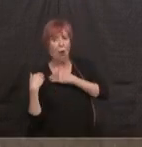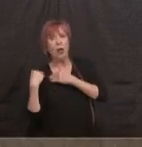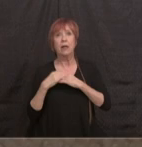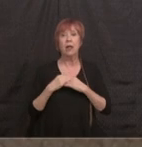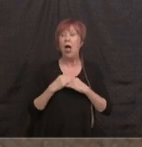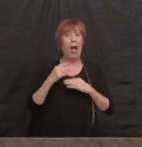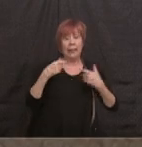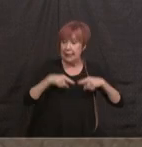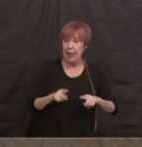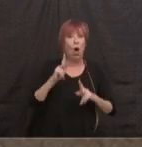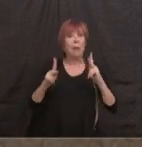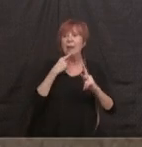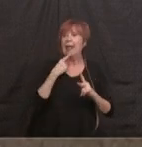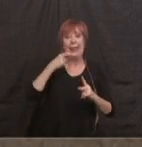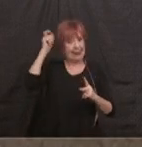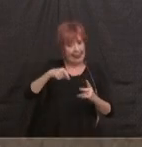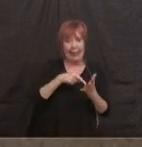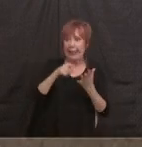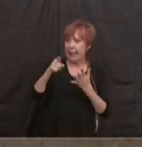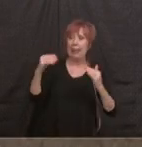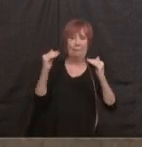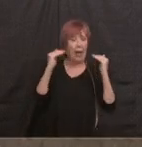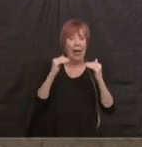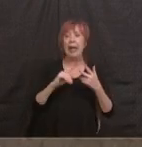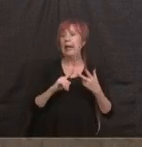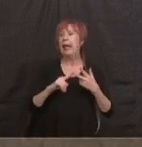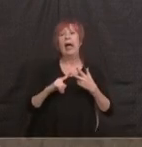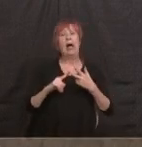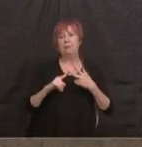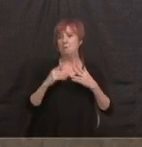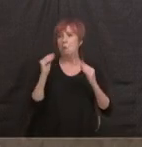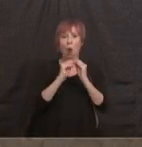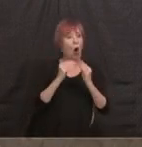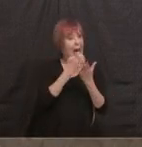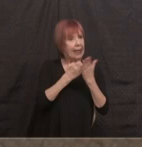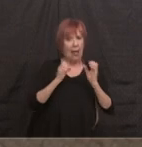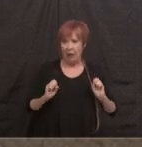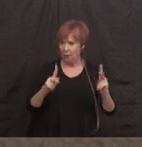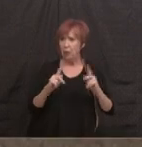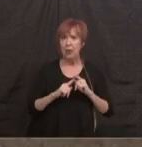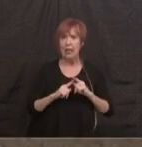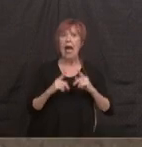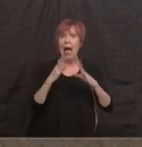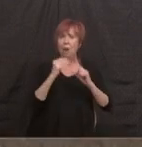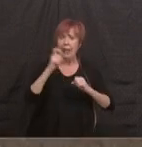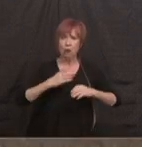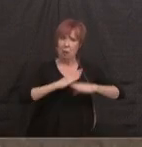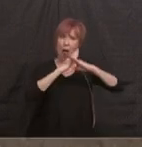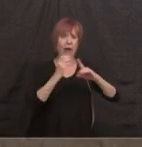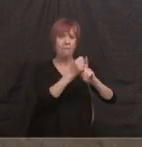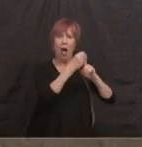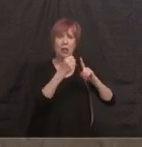pay, we need more economic opportunities, we need to share the unpaid care burden. We also need to do something about violence against women.